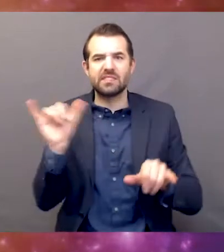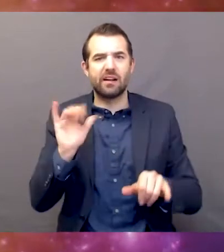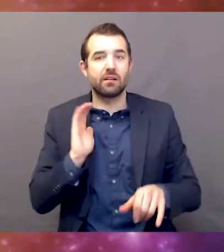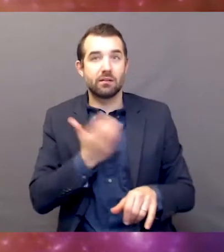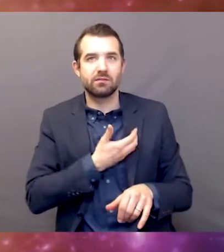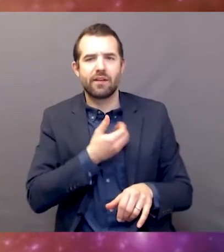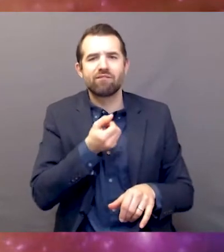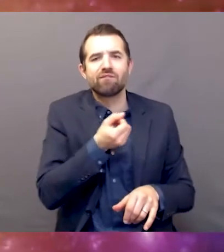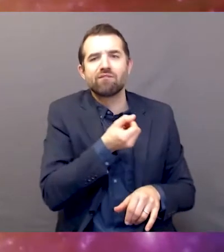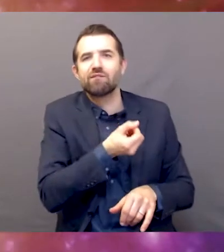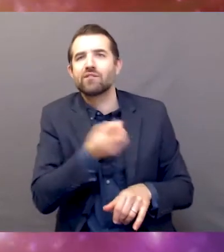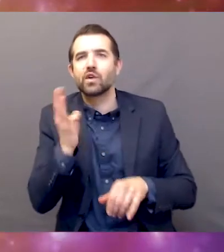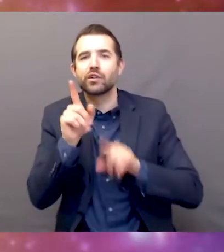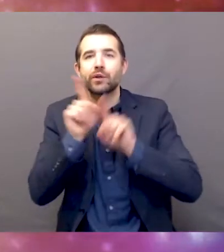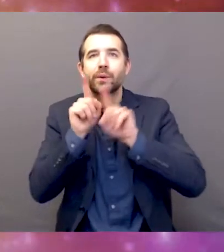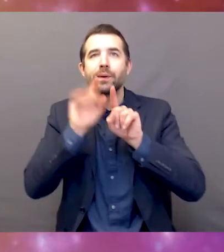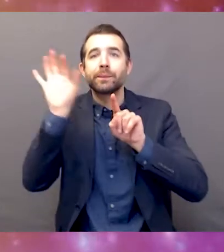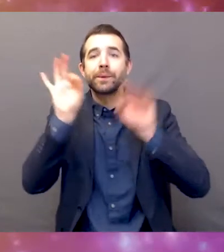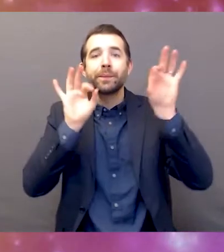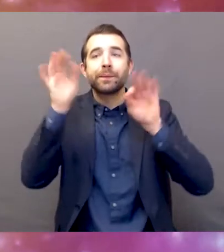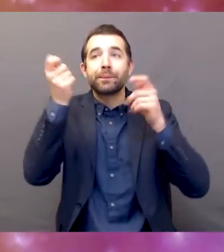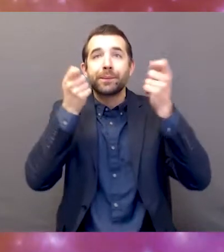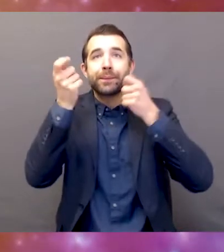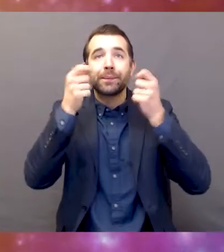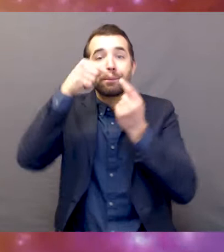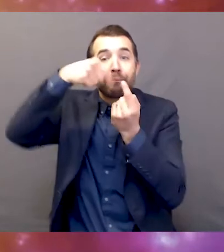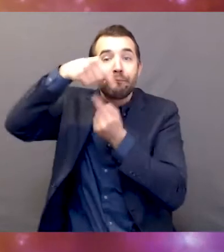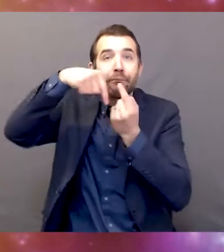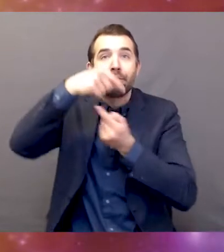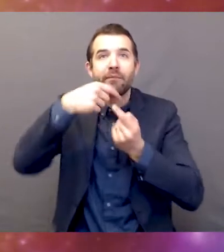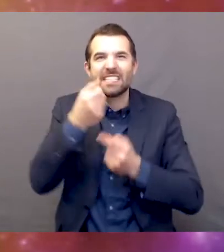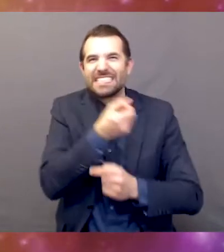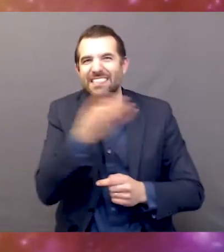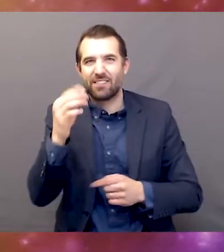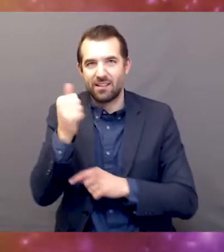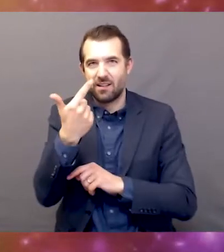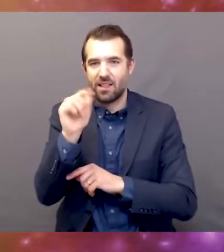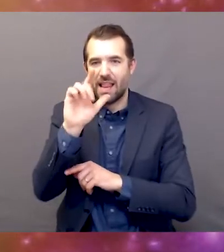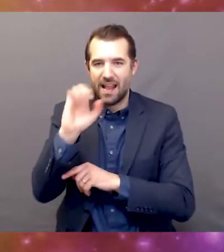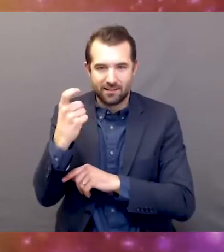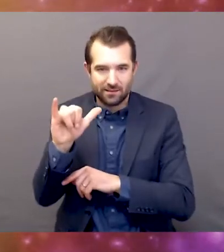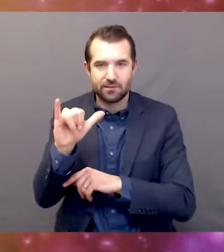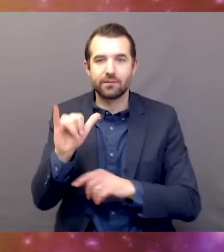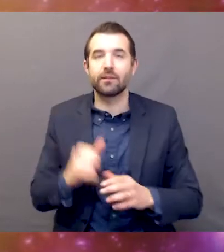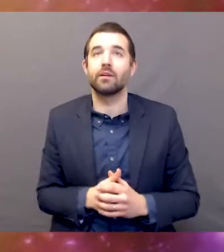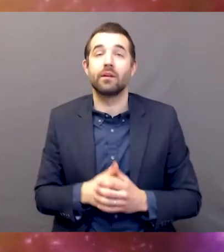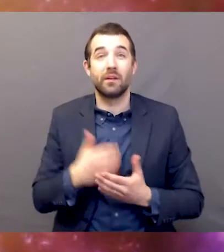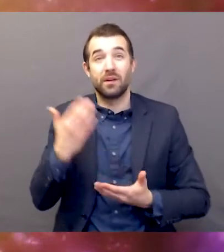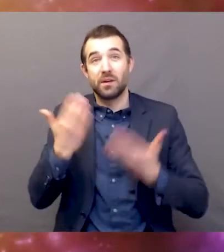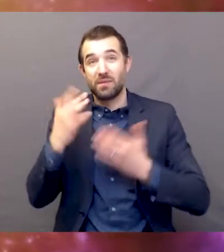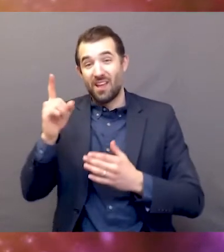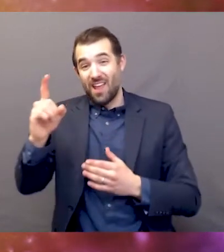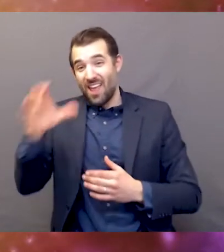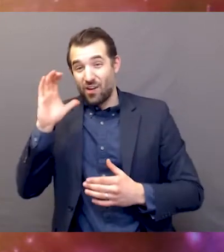system. Fewer globular clusters with a few 100,000 stars, still fewer galaxies, and very few, perhaps only about